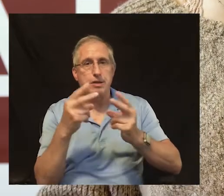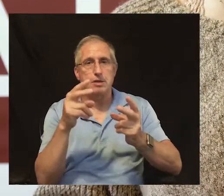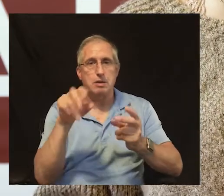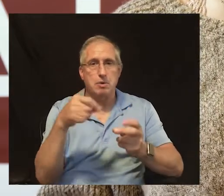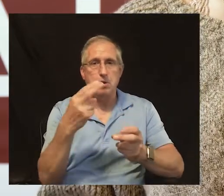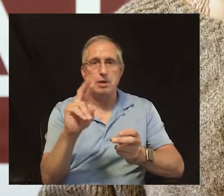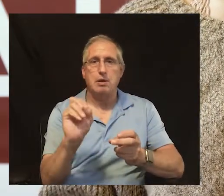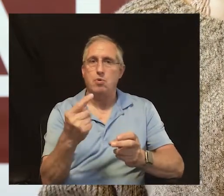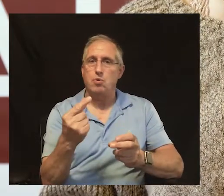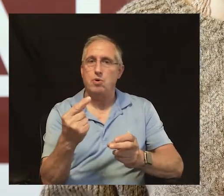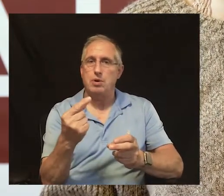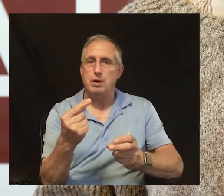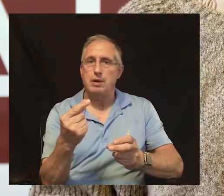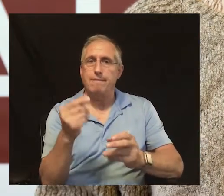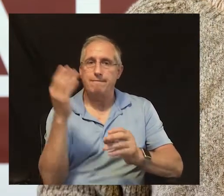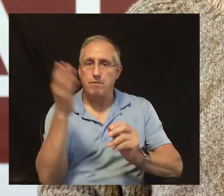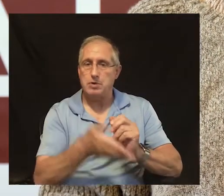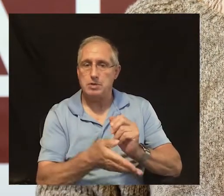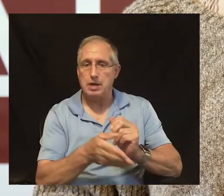can visit